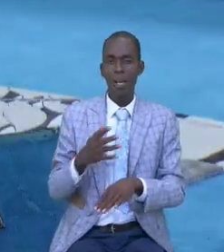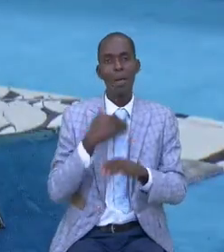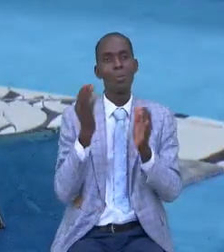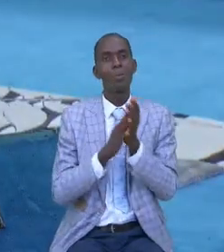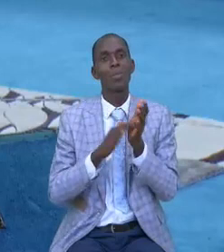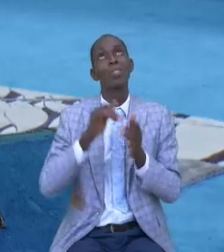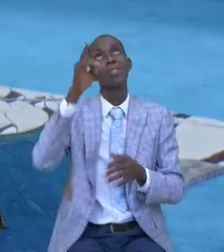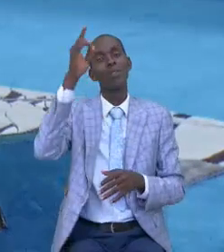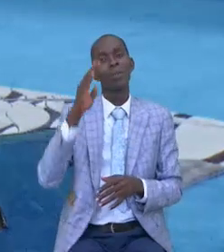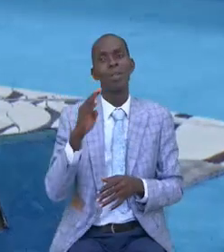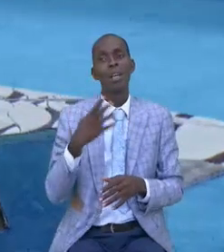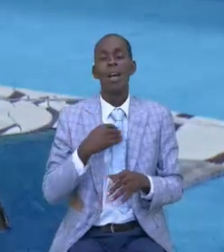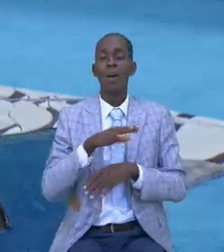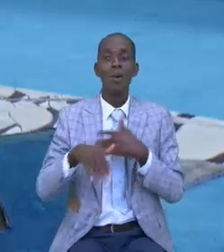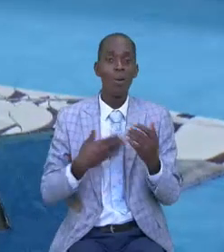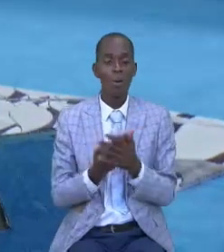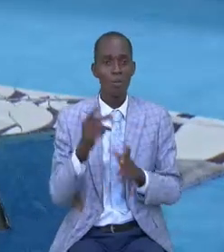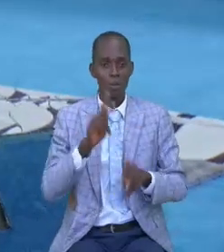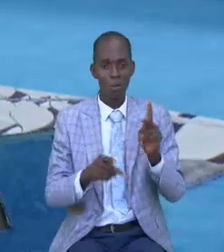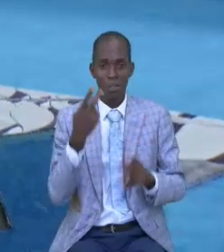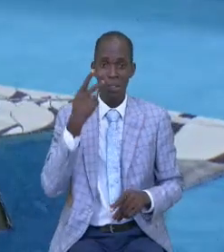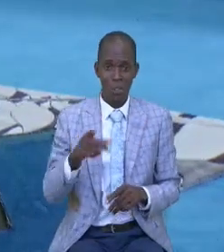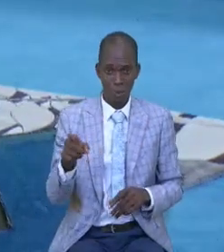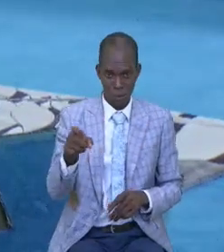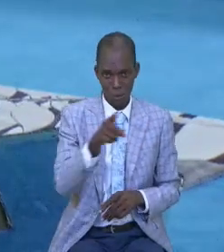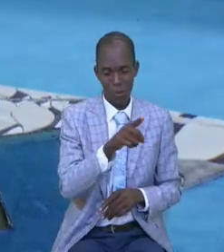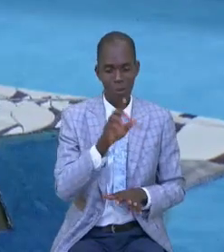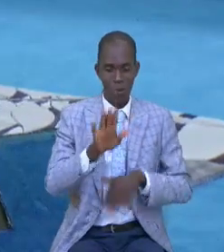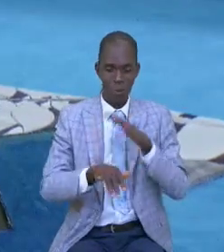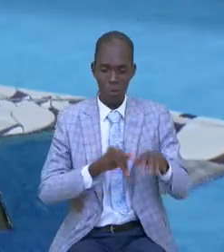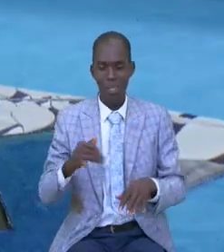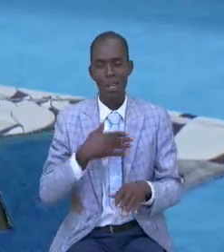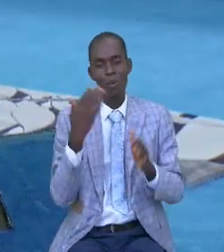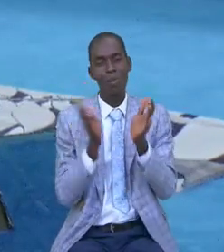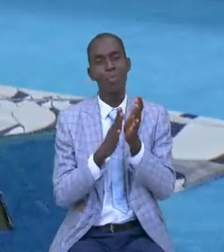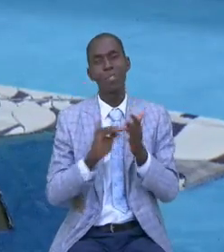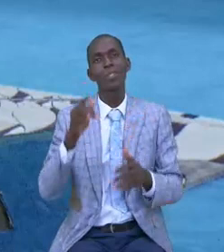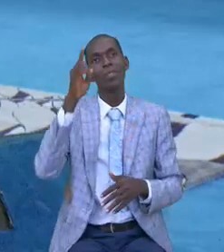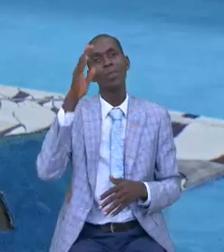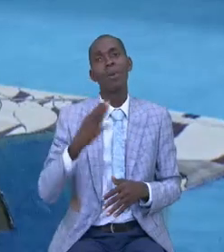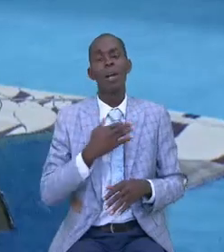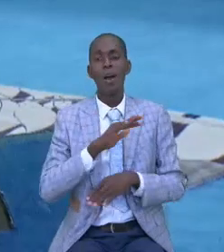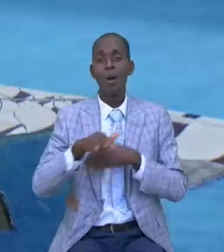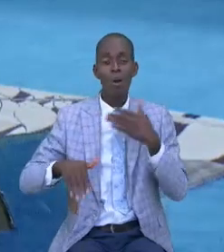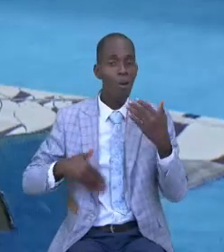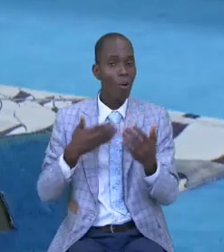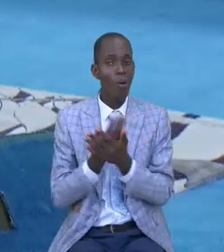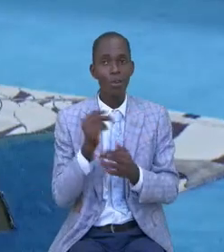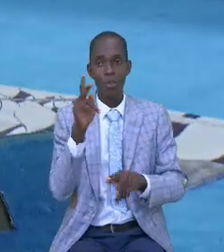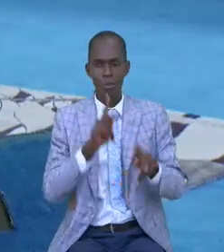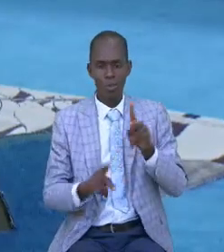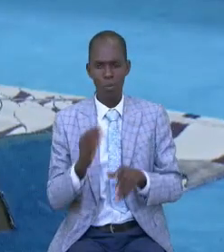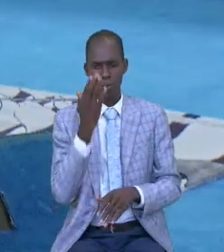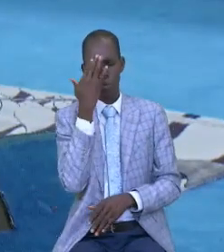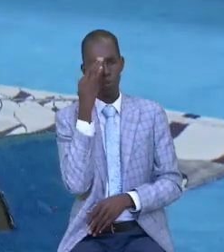God. And all the people see you walking and praising God. And all the people, they recognize